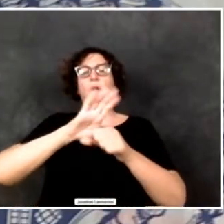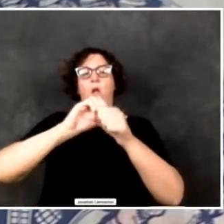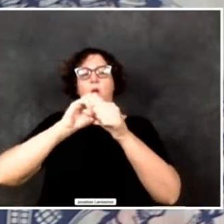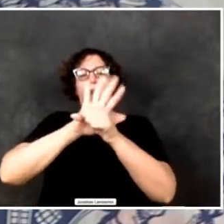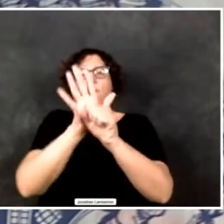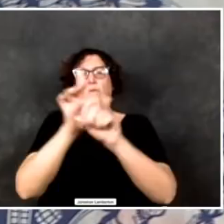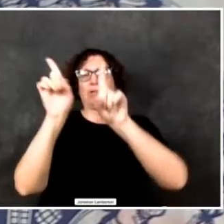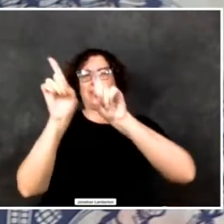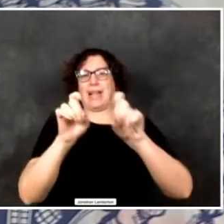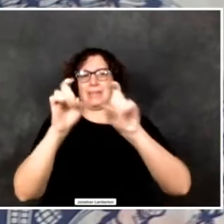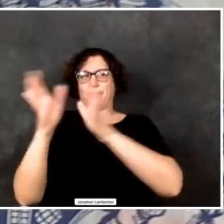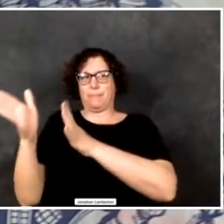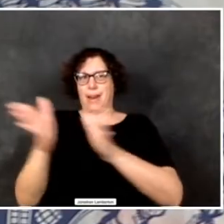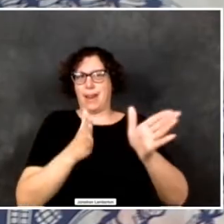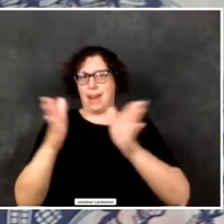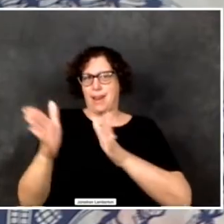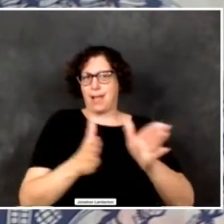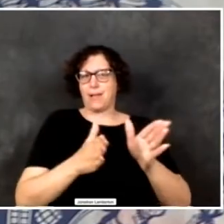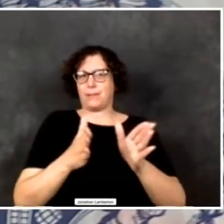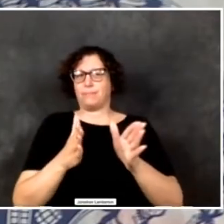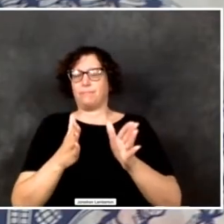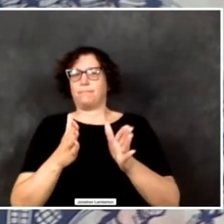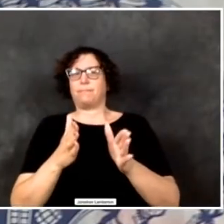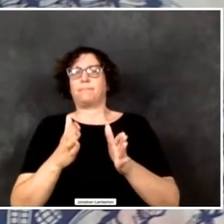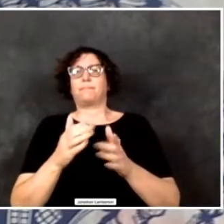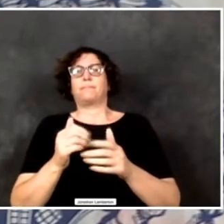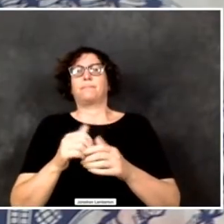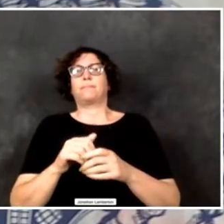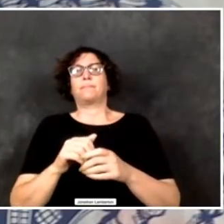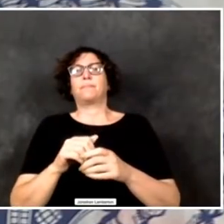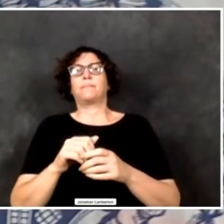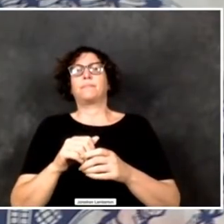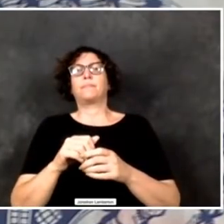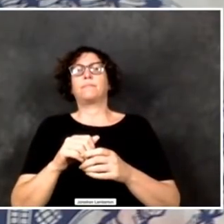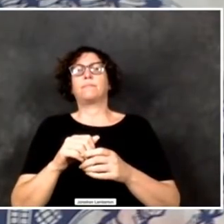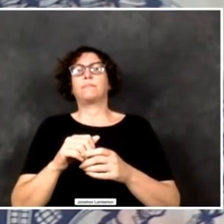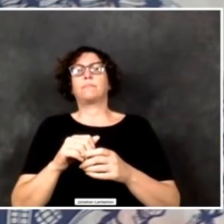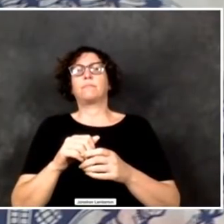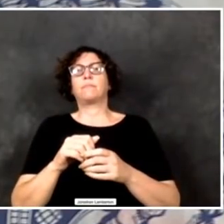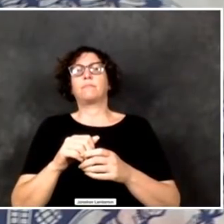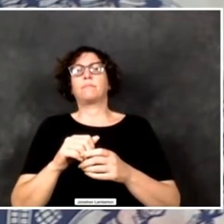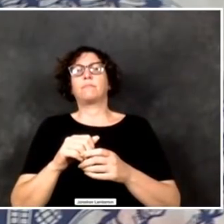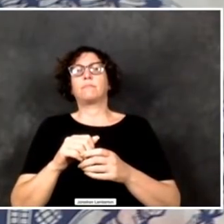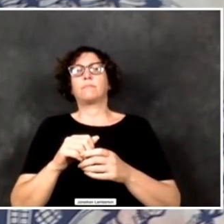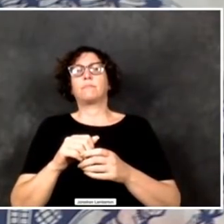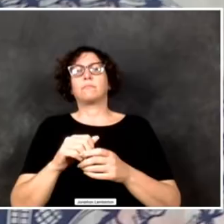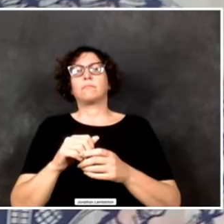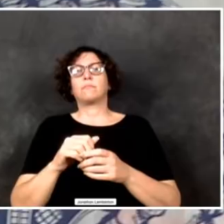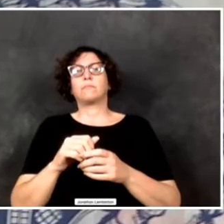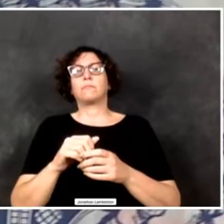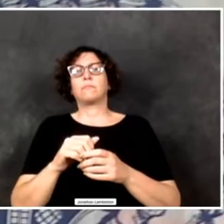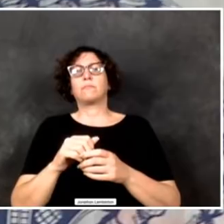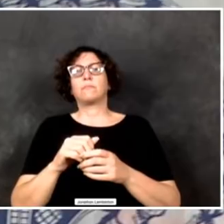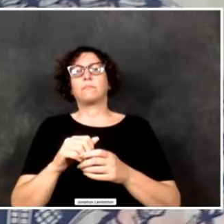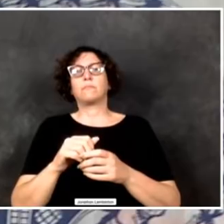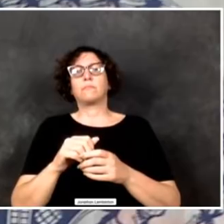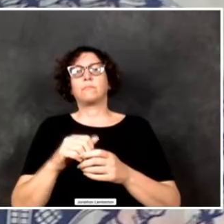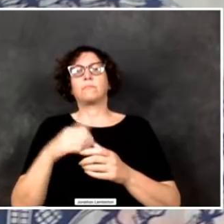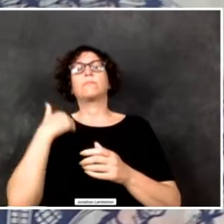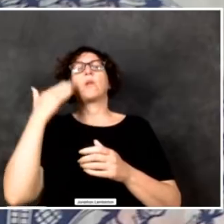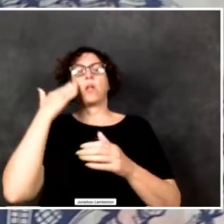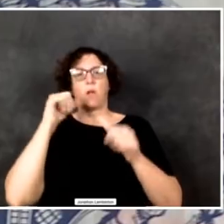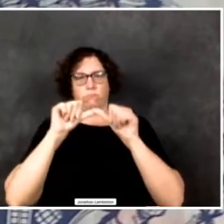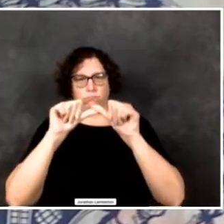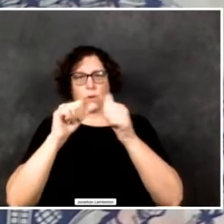to Commissioner O'Neill. Essentially, I know that you will be in ongoing conversations with the federal government. Are there